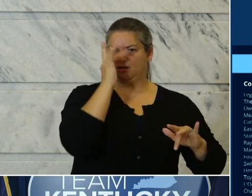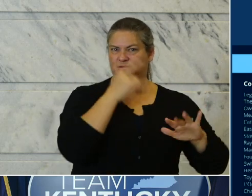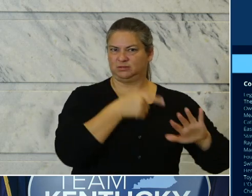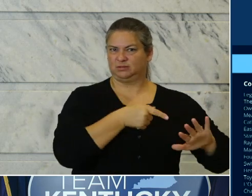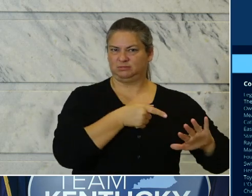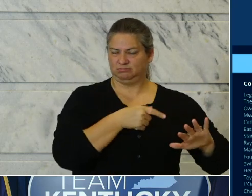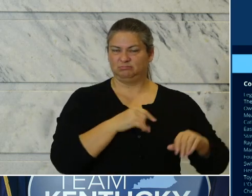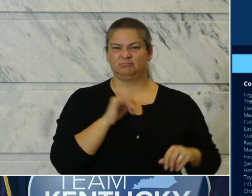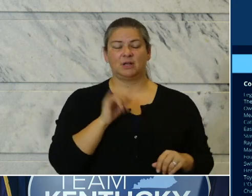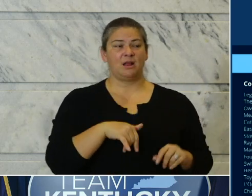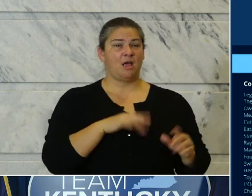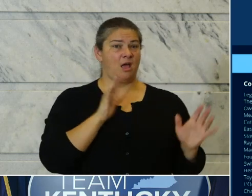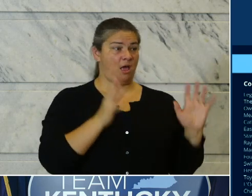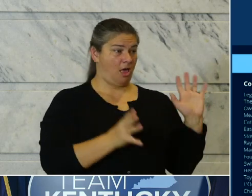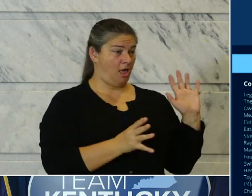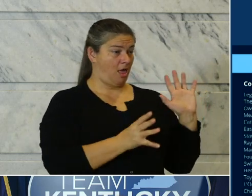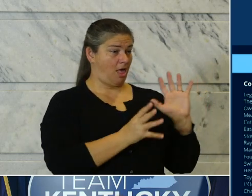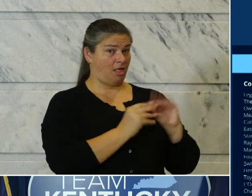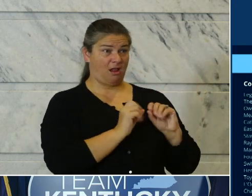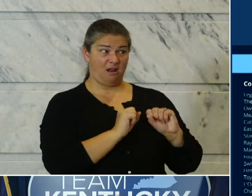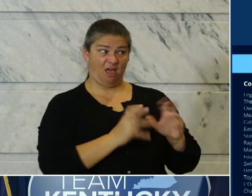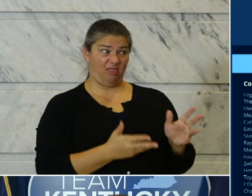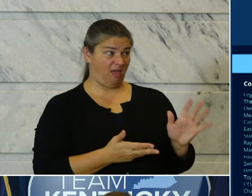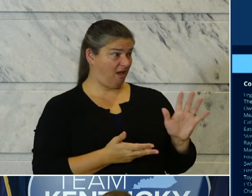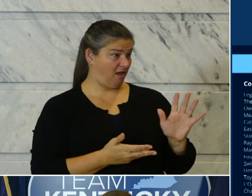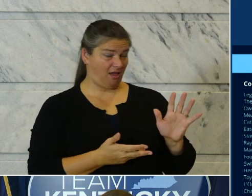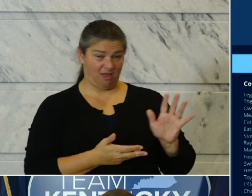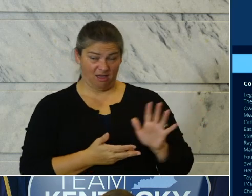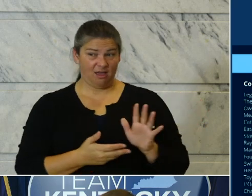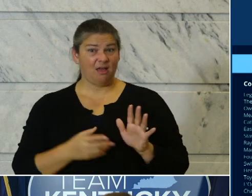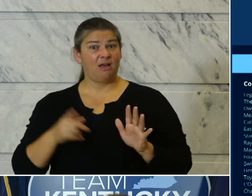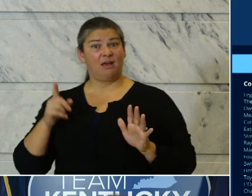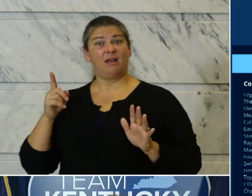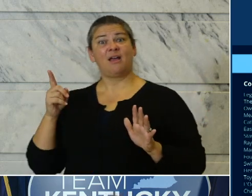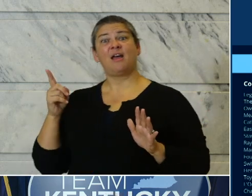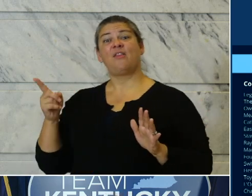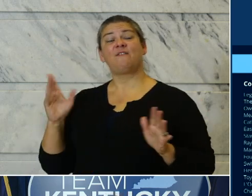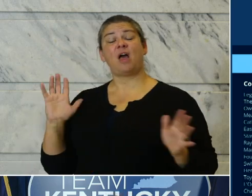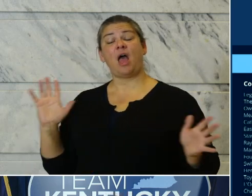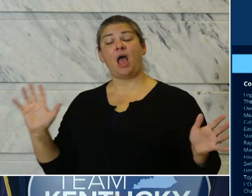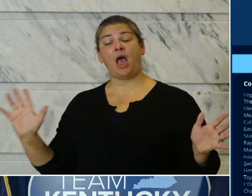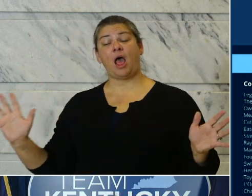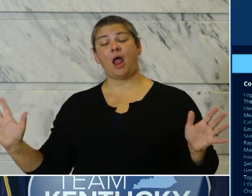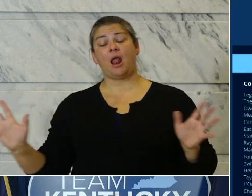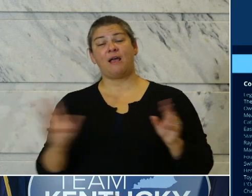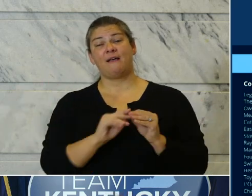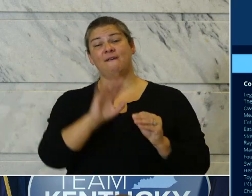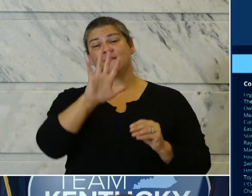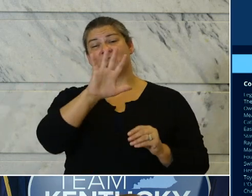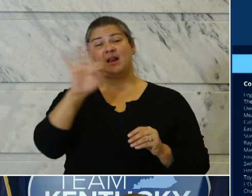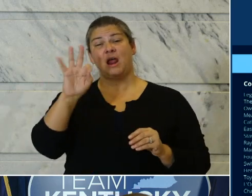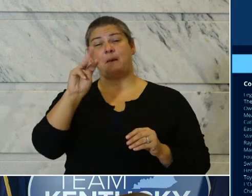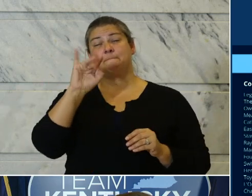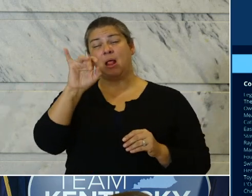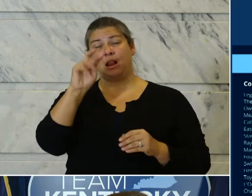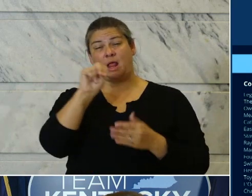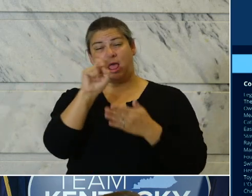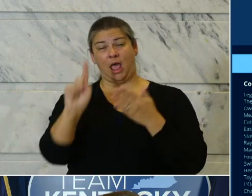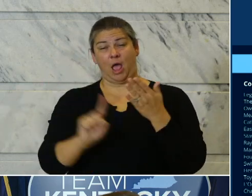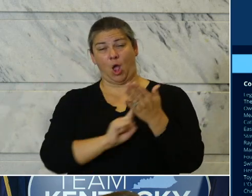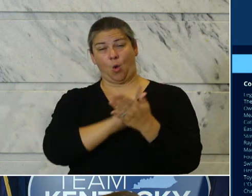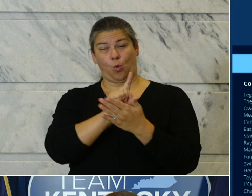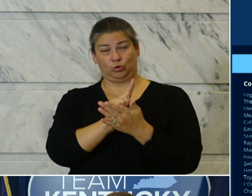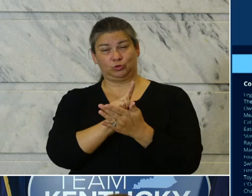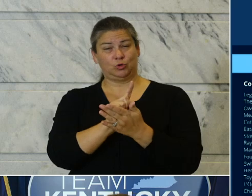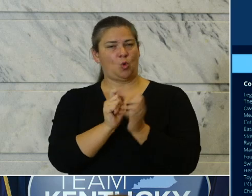winners this year accumulated nearly 59 million hours worked without a lost time injury. I want to say thank